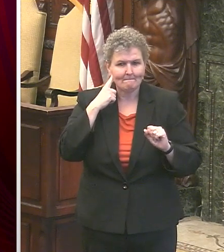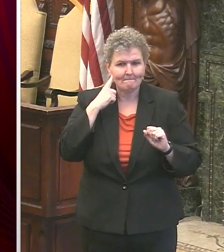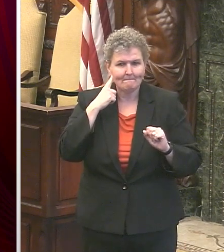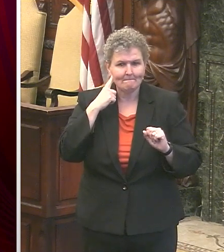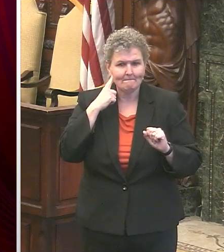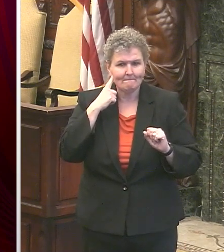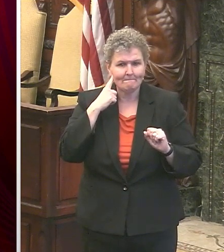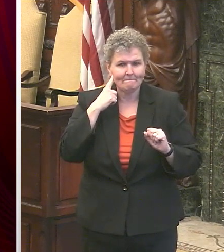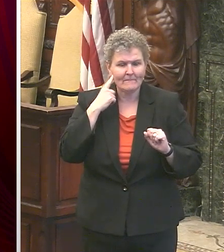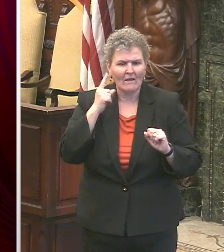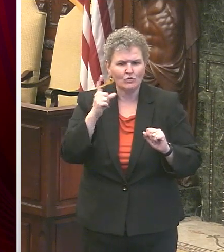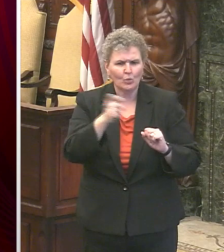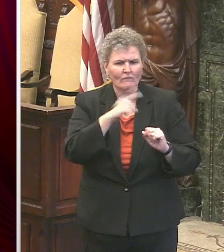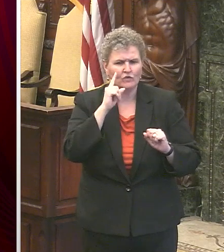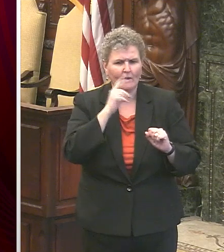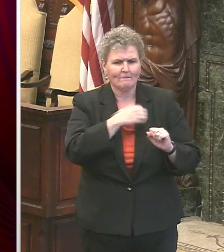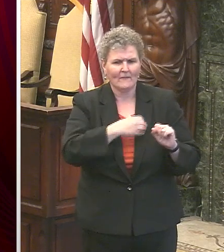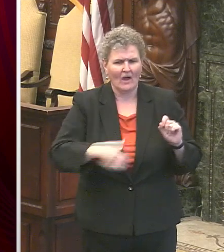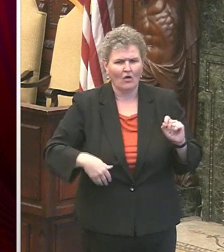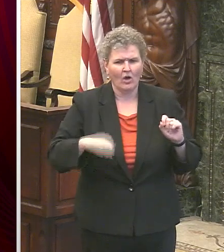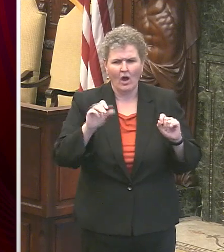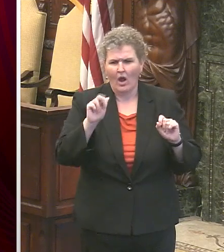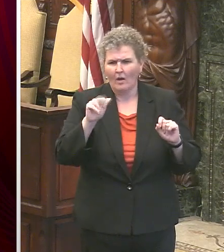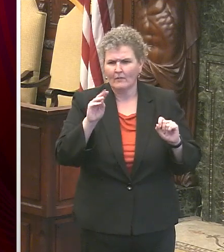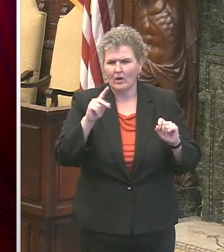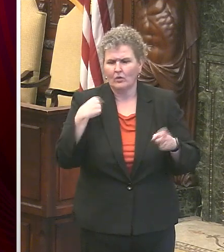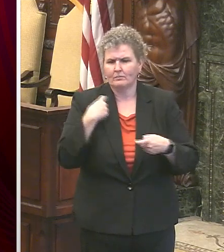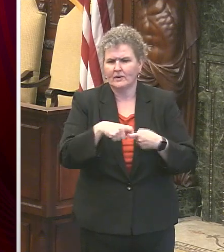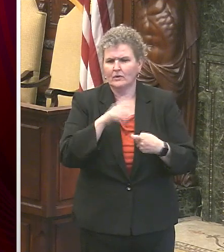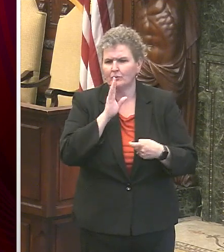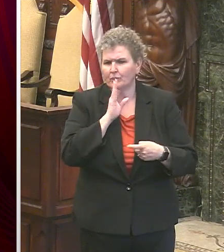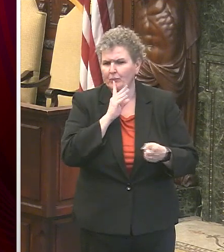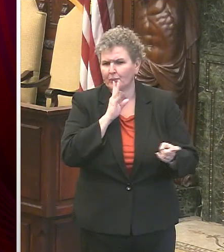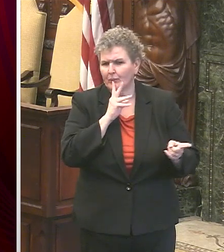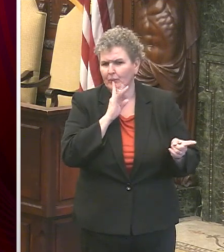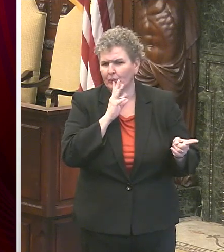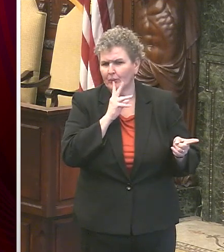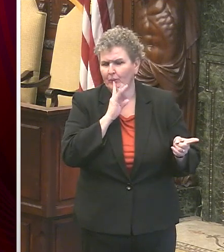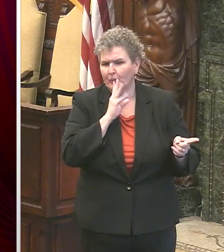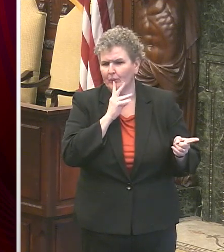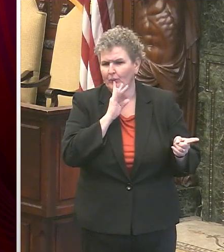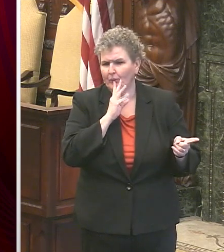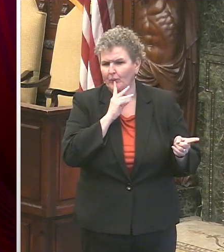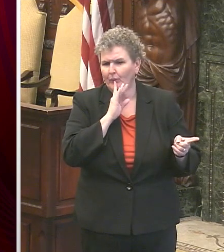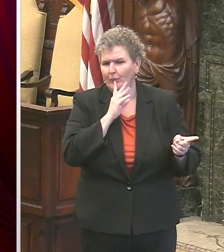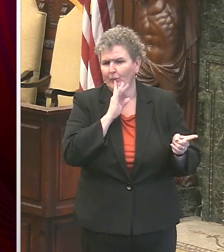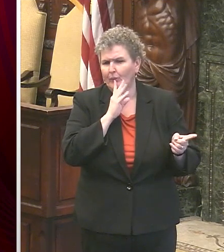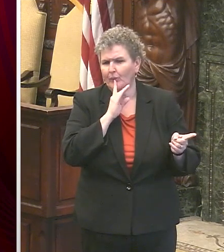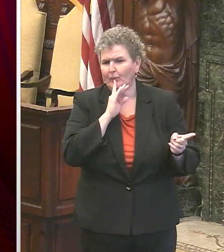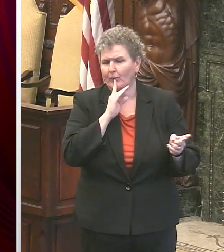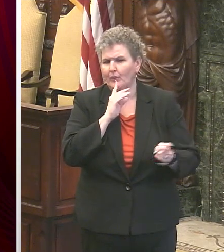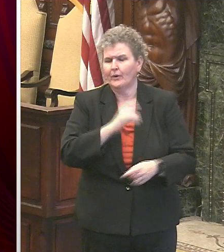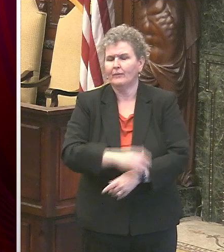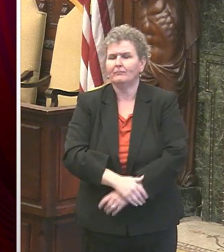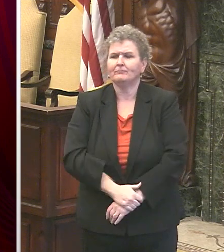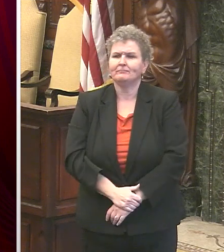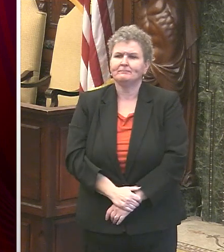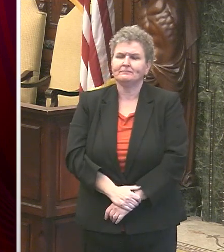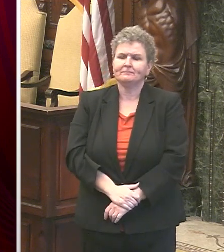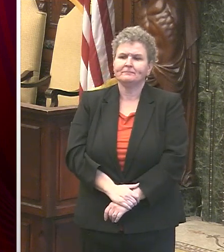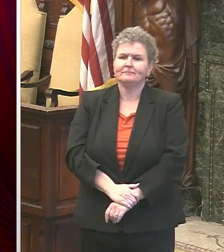know, Armando, si me puedes ayudar, por favor. Claro que sí. Ok, Armando, mi pregunta es para el alcalde